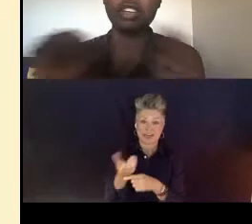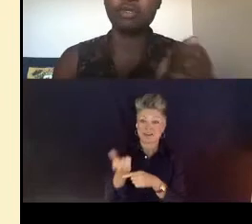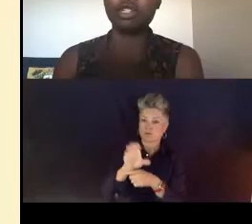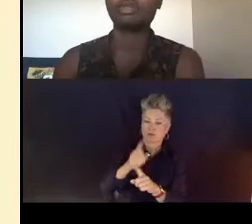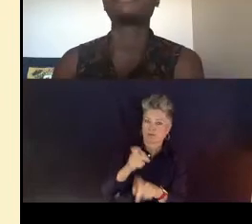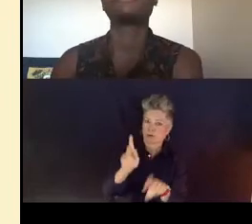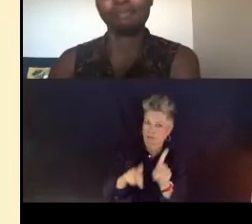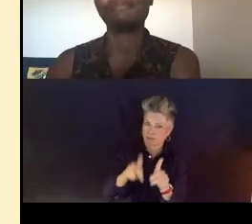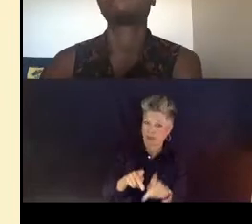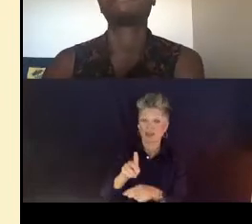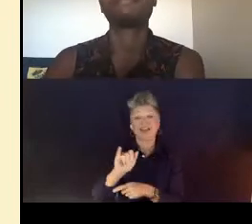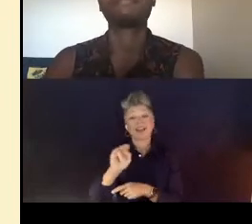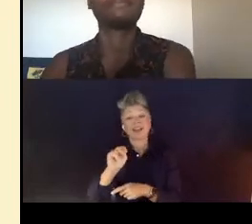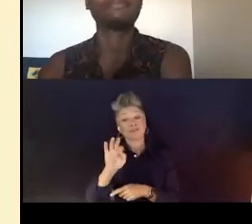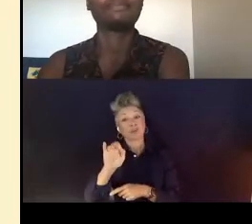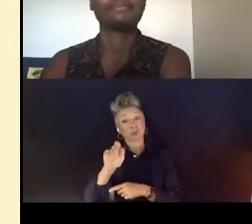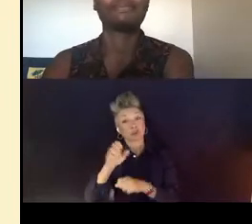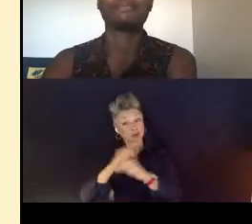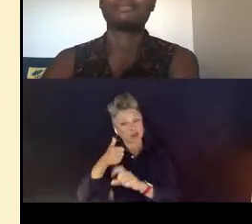does the enforcement.